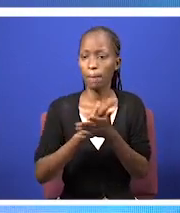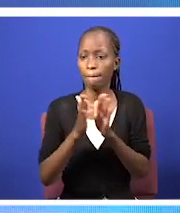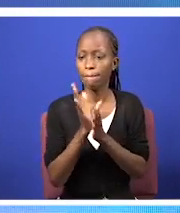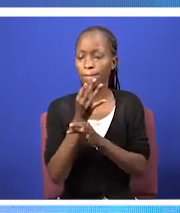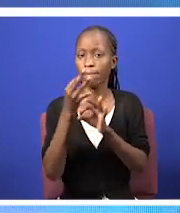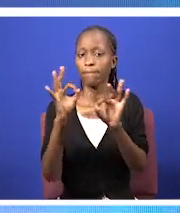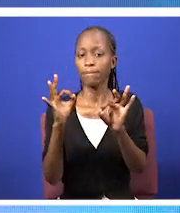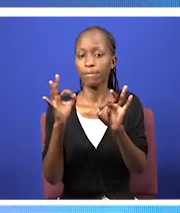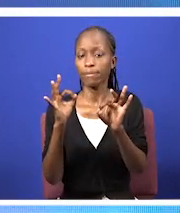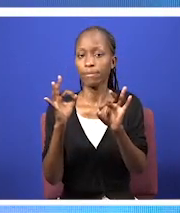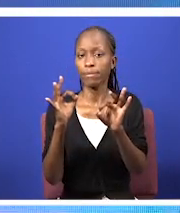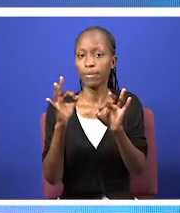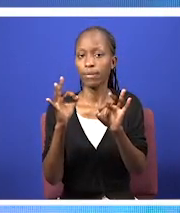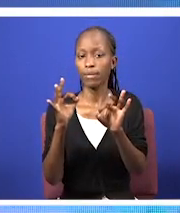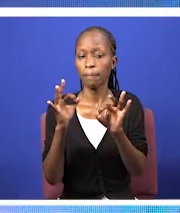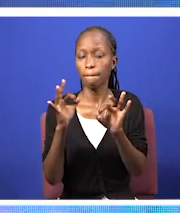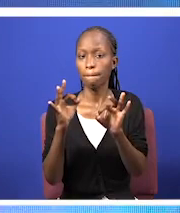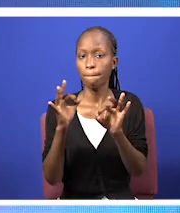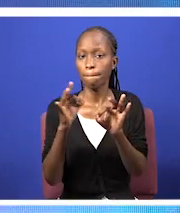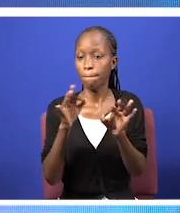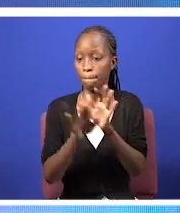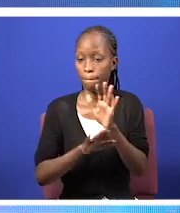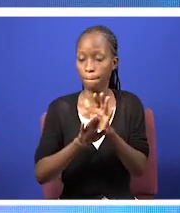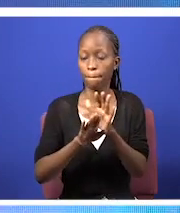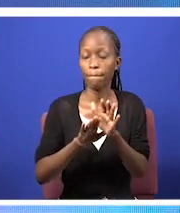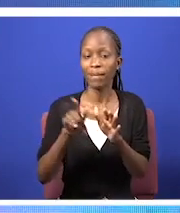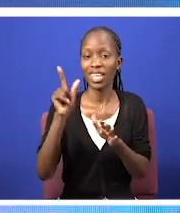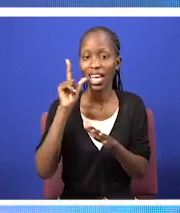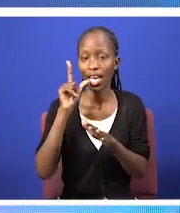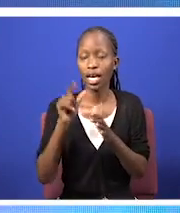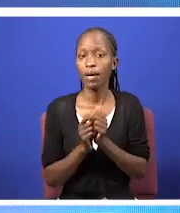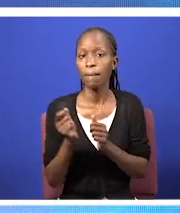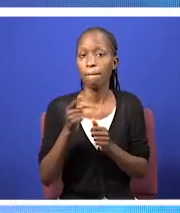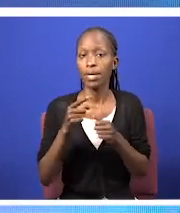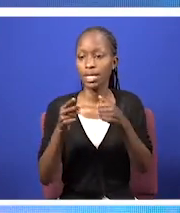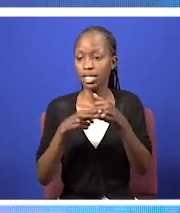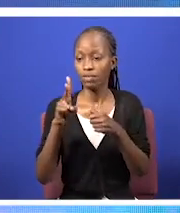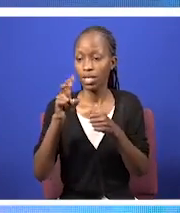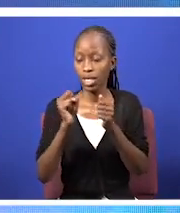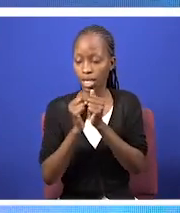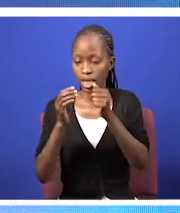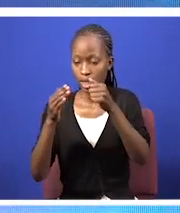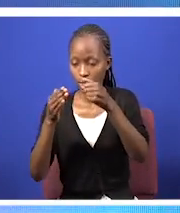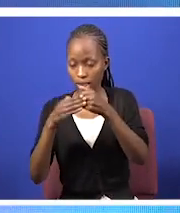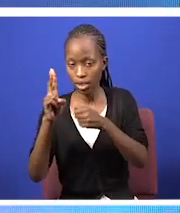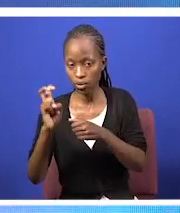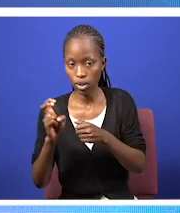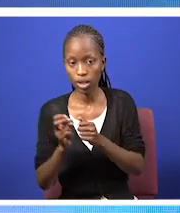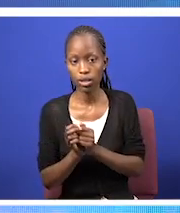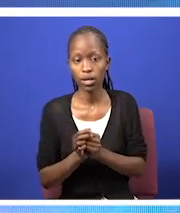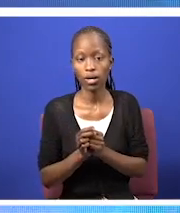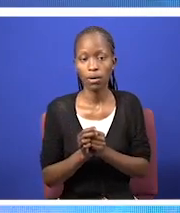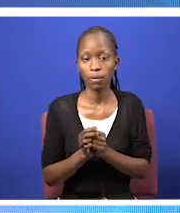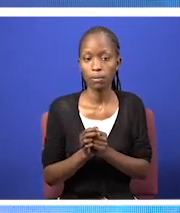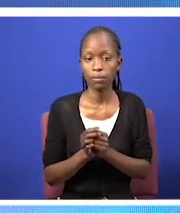became a colony of Great Britain, or the British Empire, in July 1920. It took